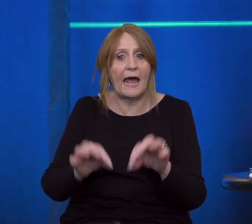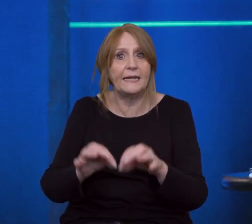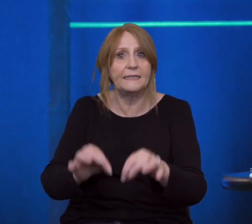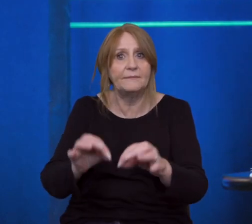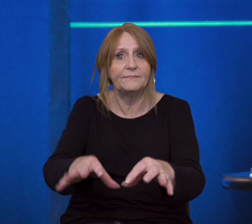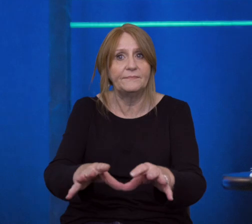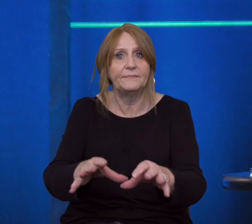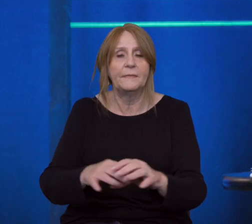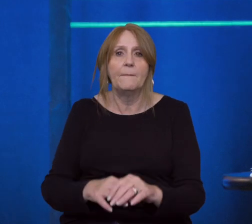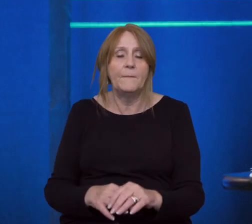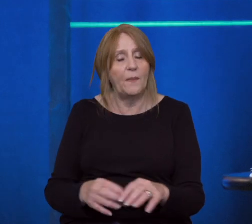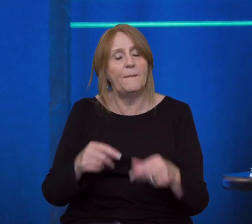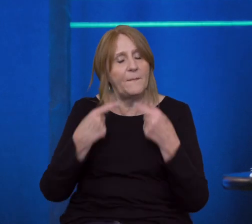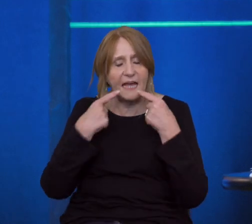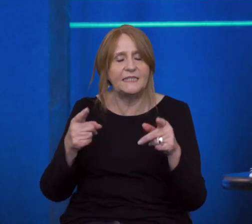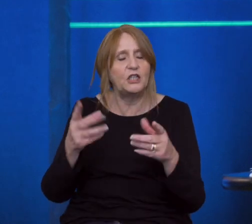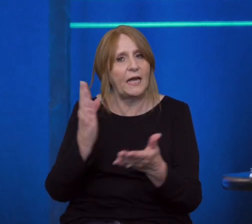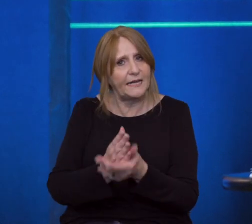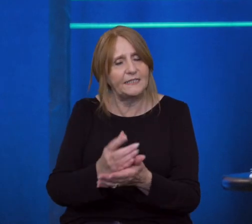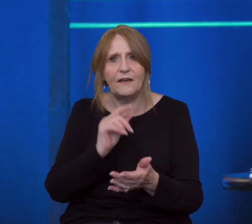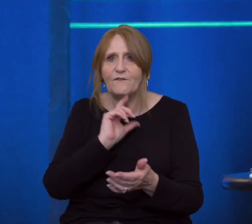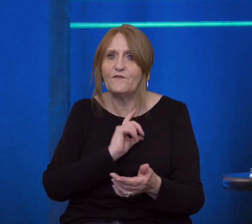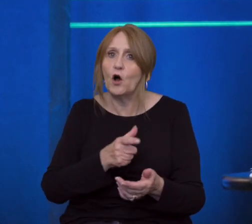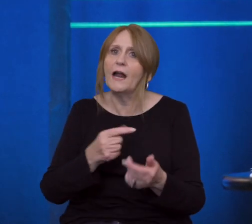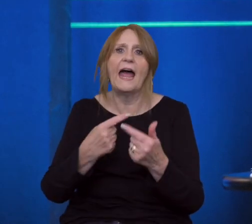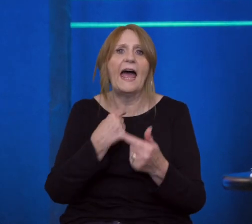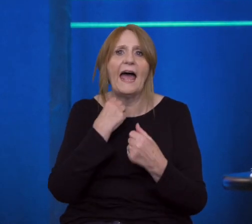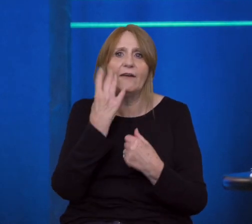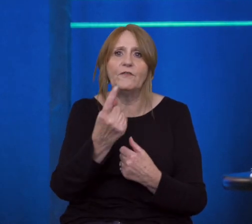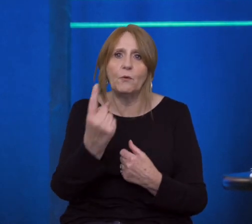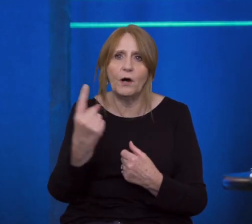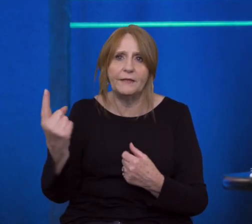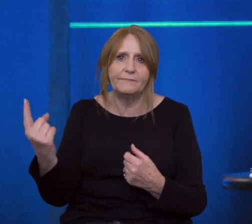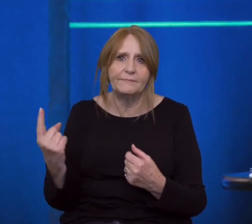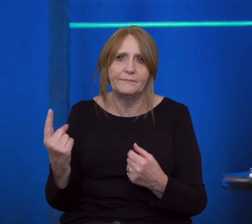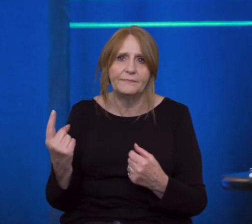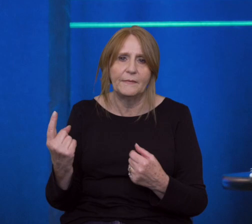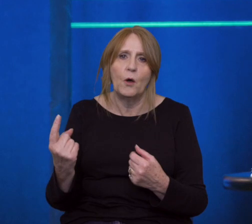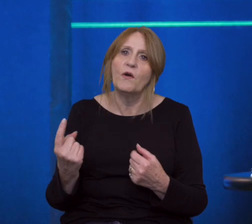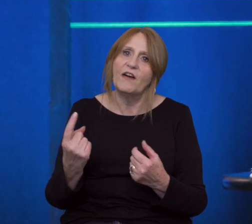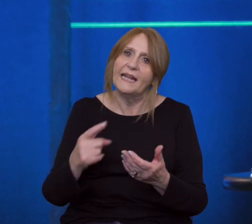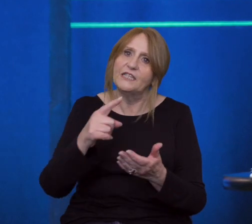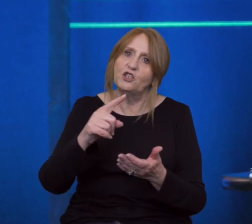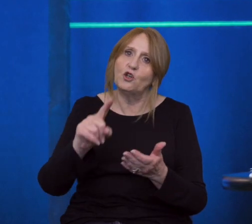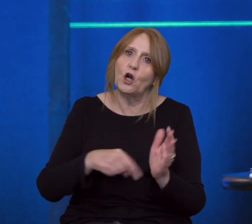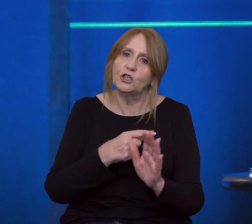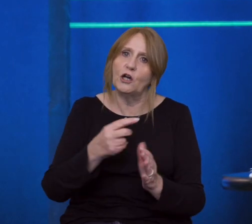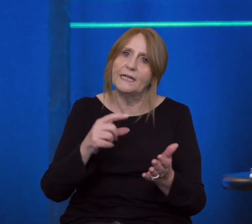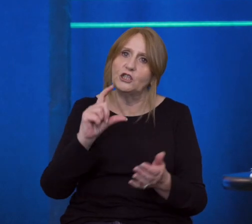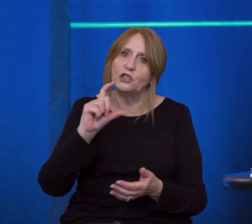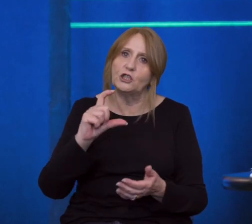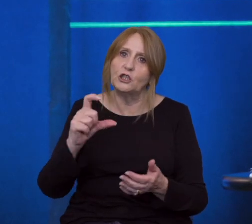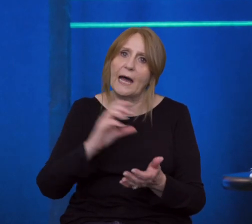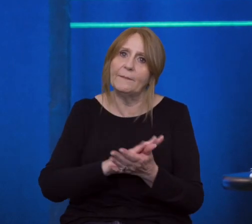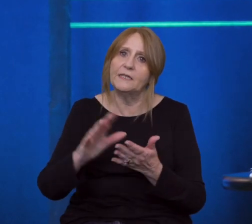of course, for everybody. We've had Joshua chapter 24 read for us already, but let me read